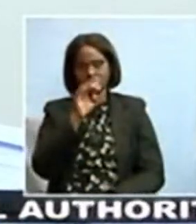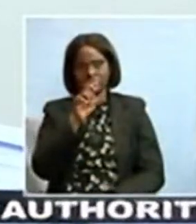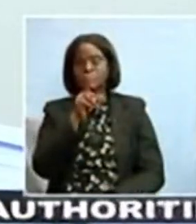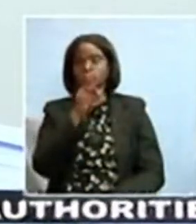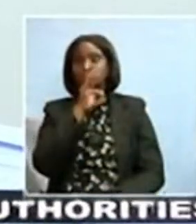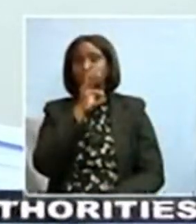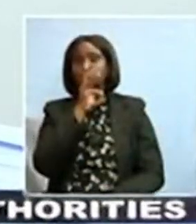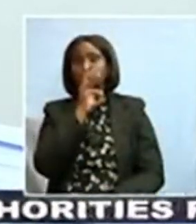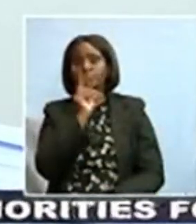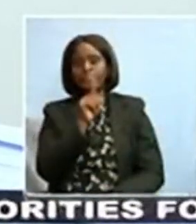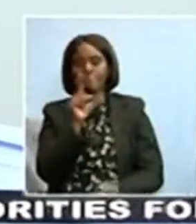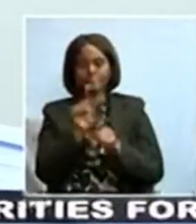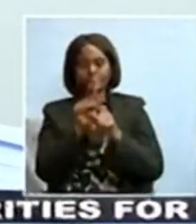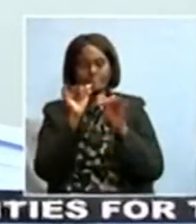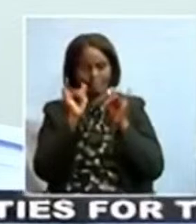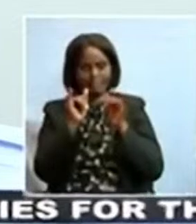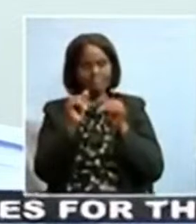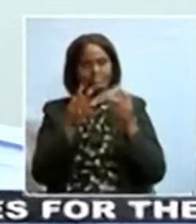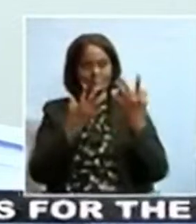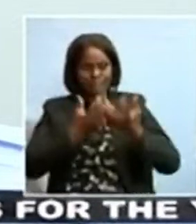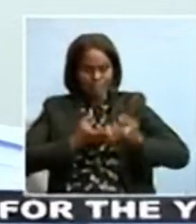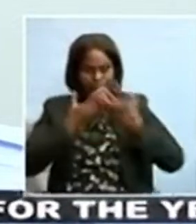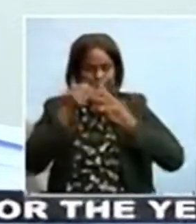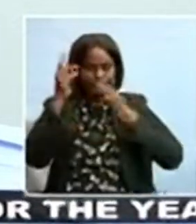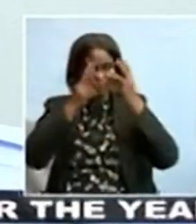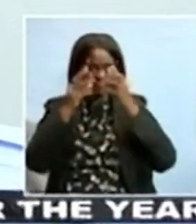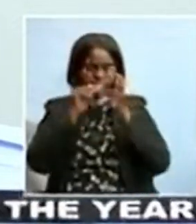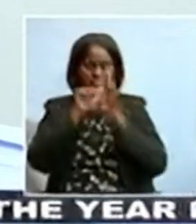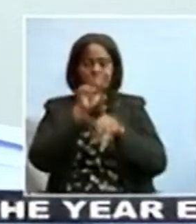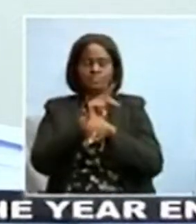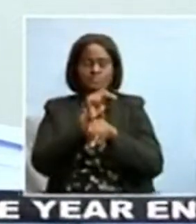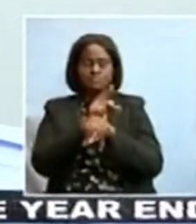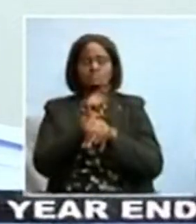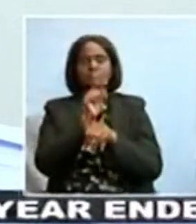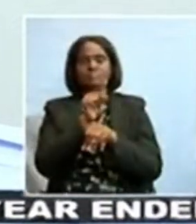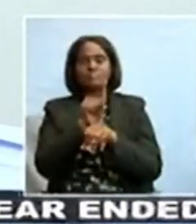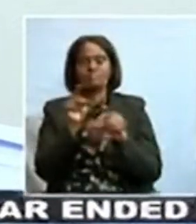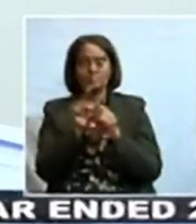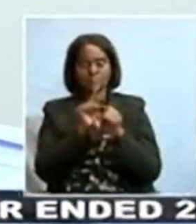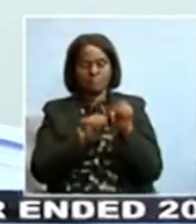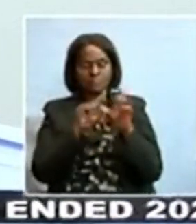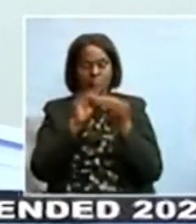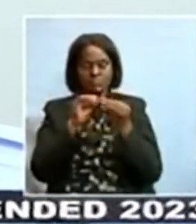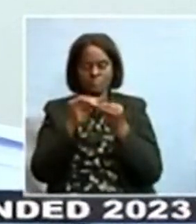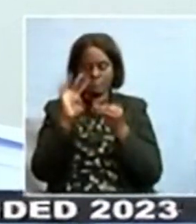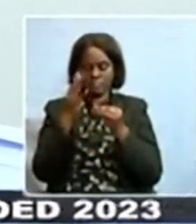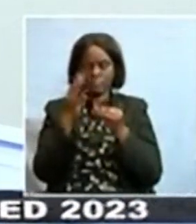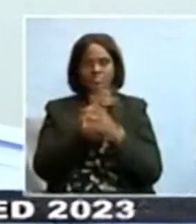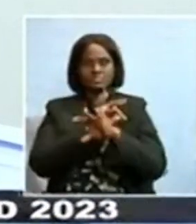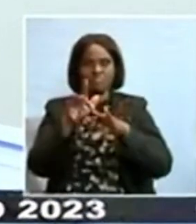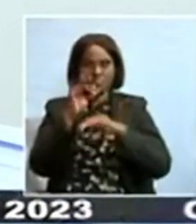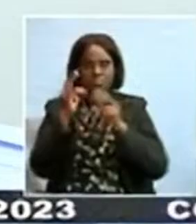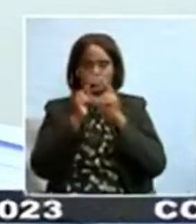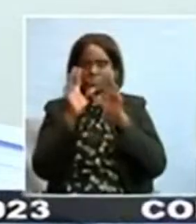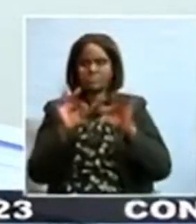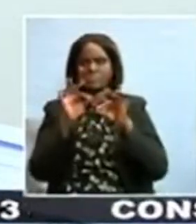Lodge has also stalled, raising concerns about project oversight. Number 5, lack of essential services. The council